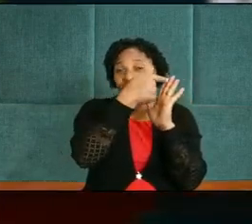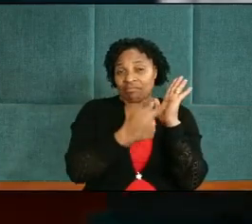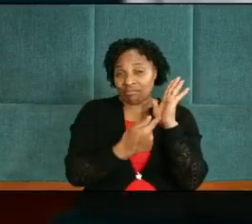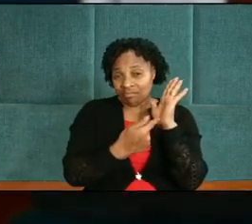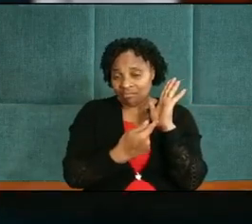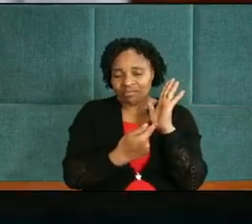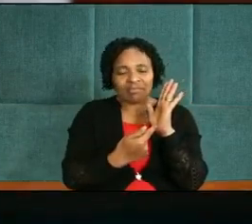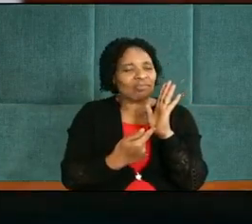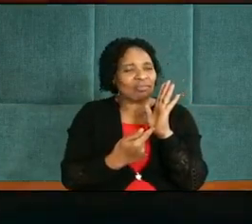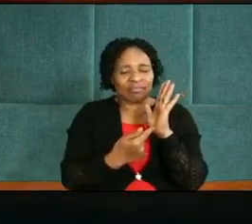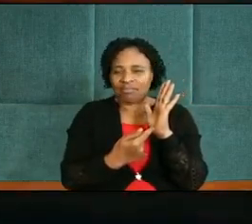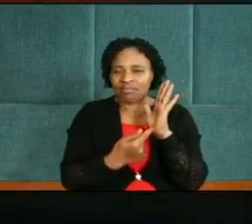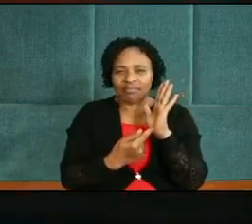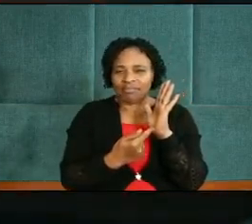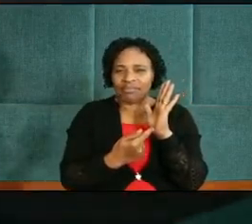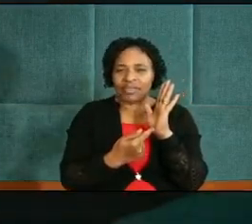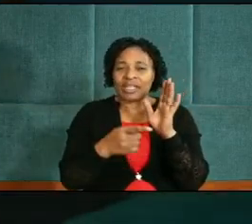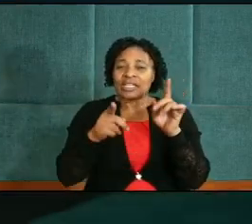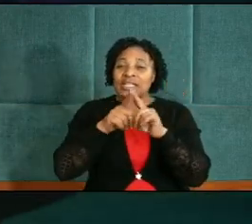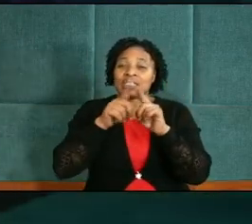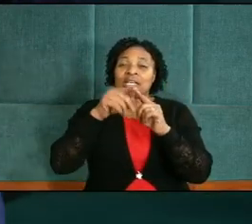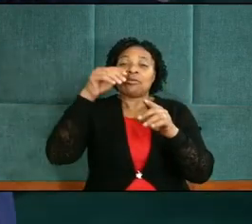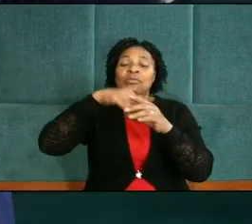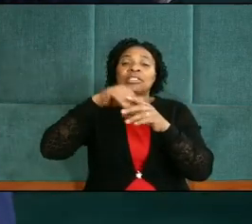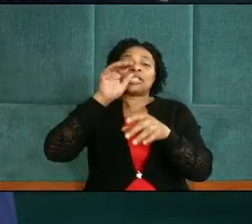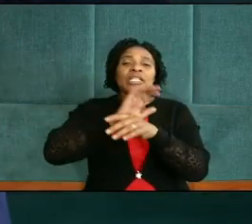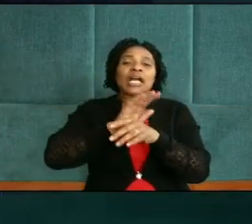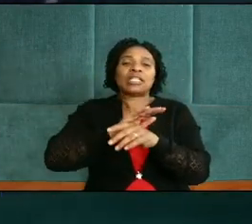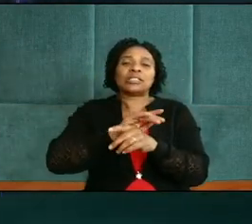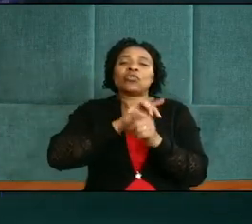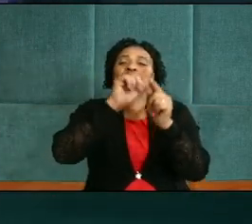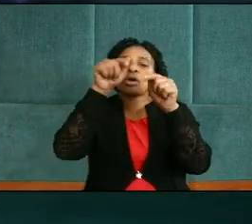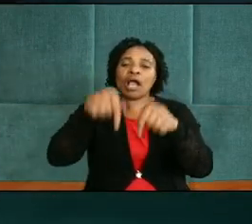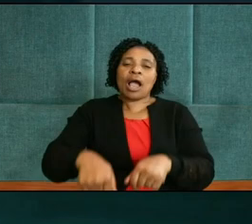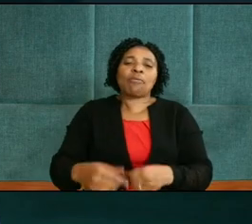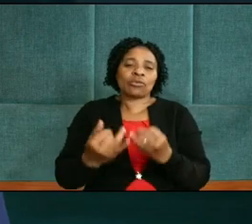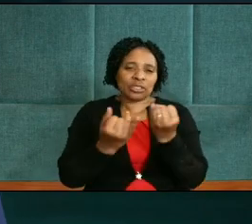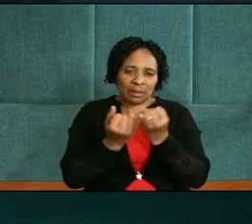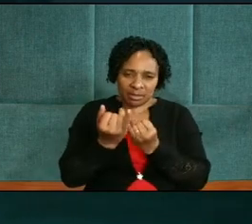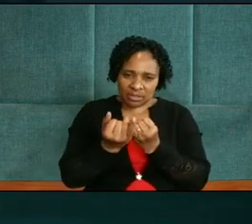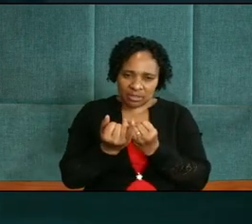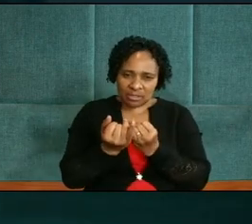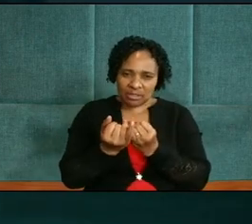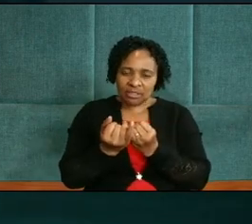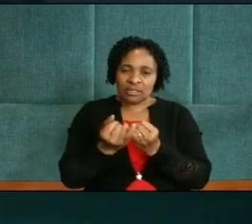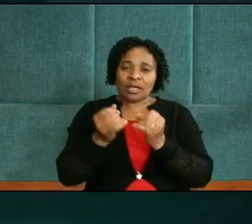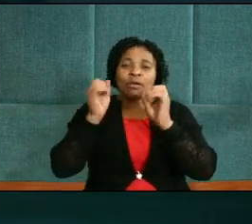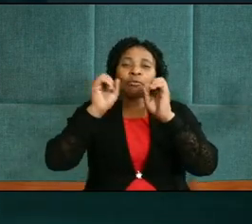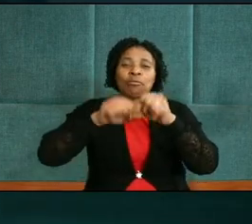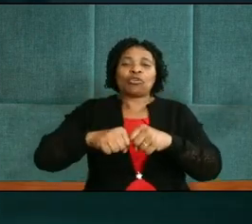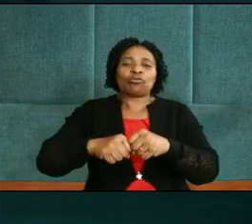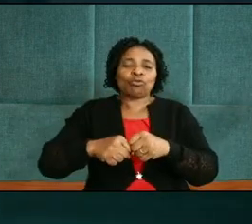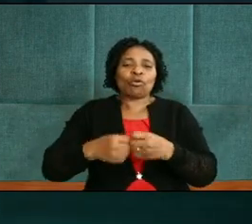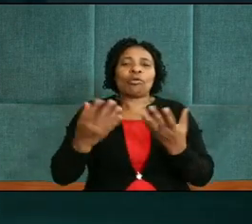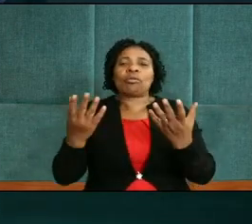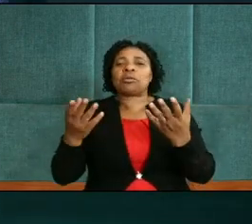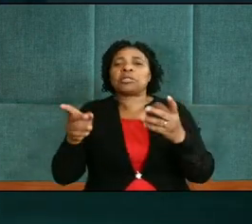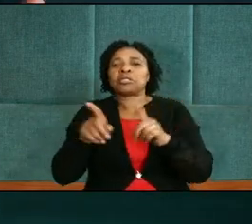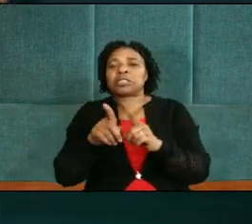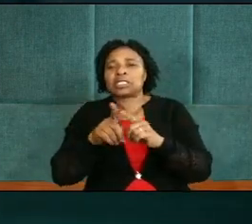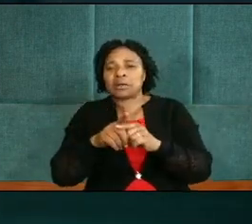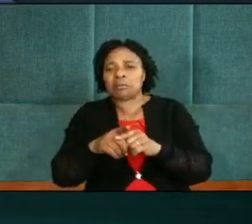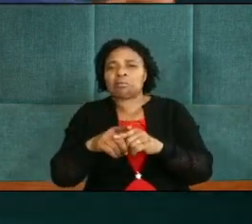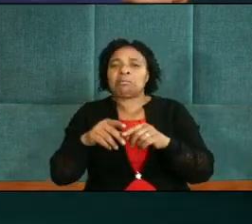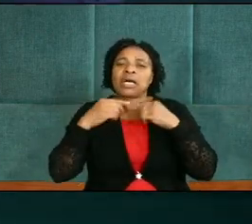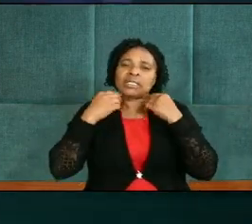things, even though you function at church on Sabbath, you may be able to fool the pastor and the elder and the congregation.